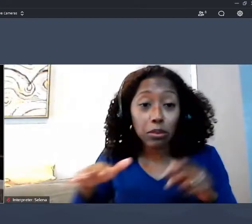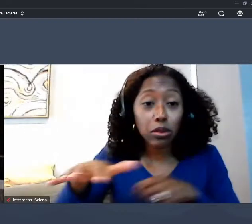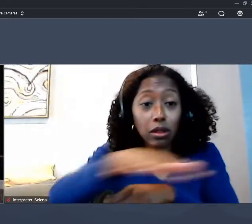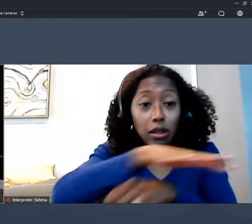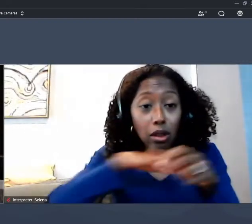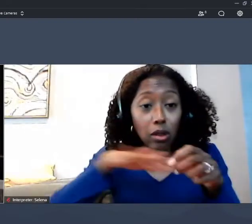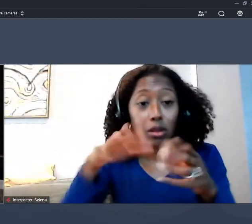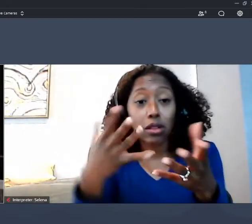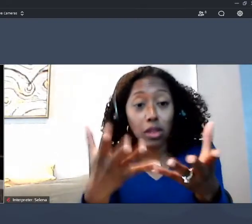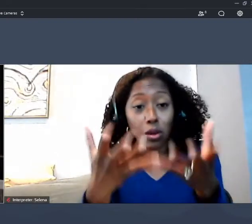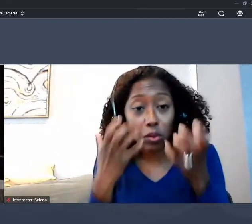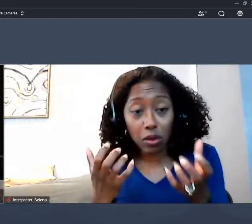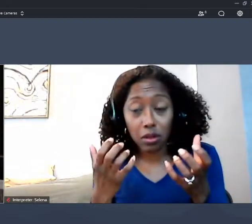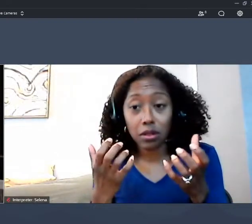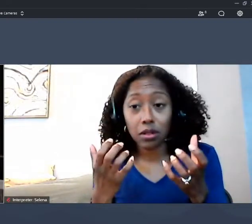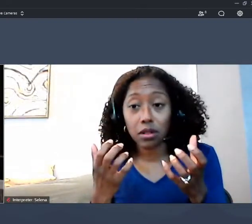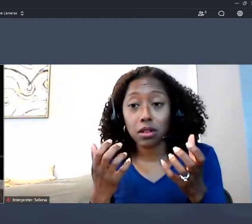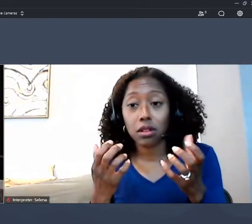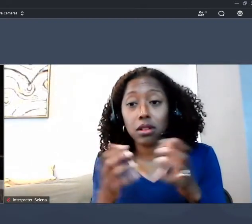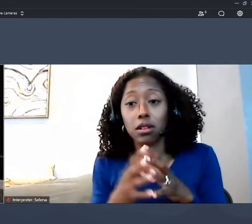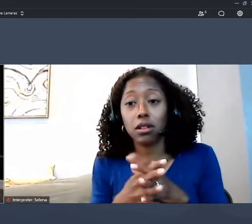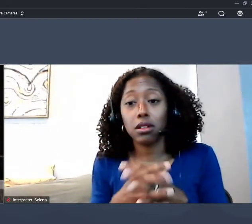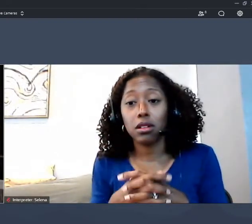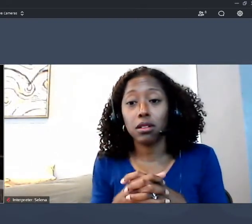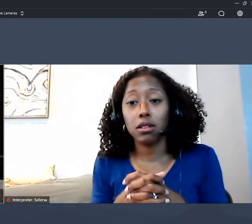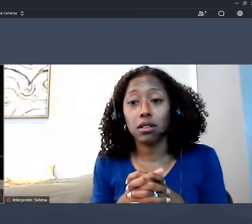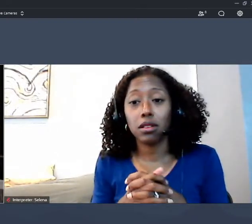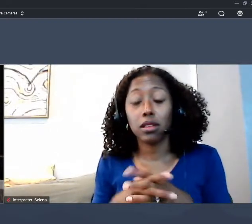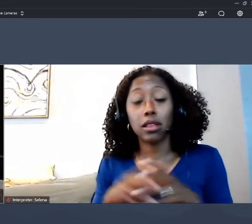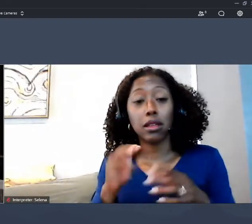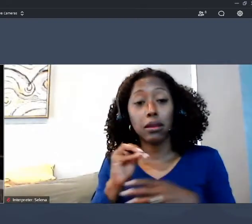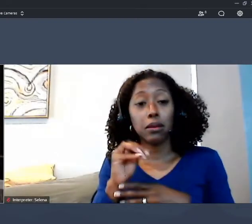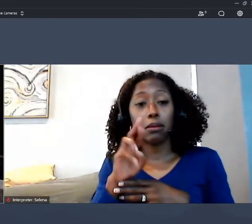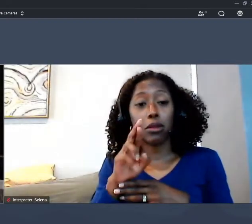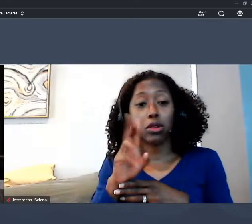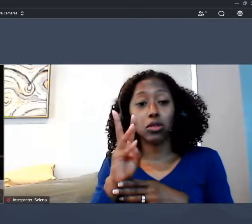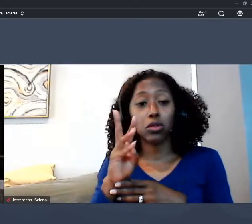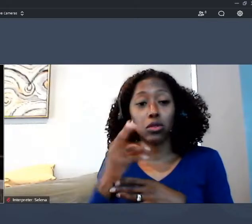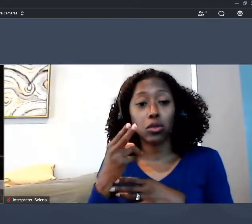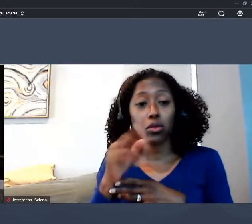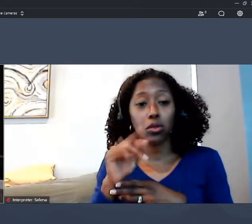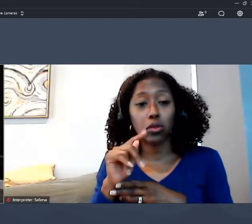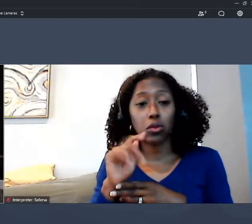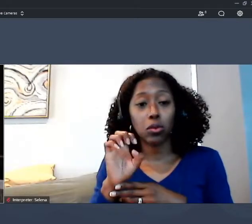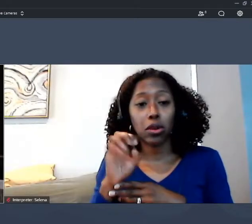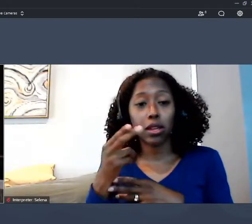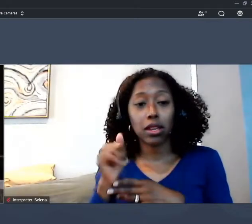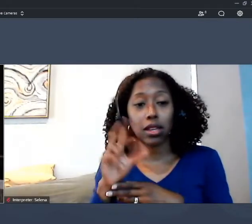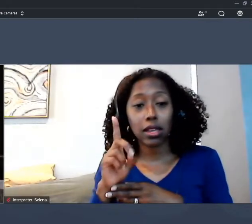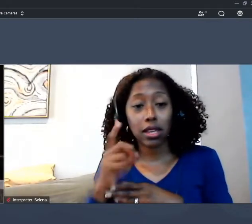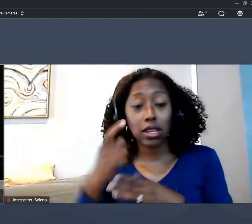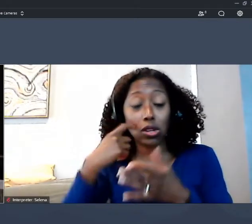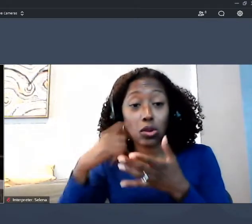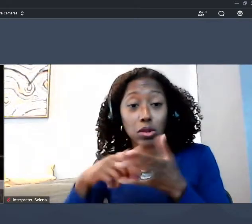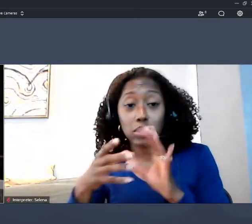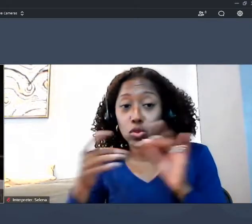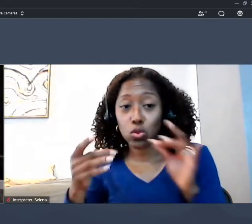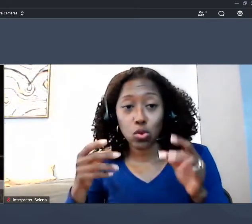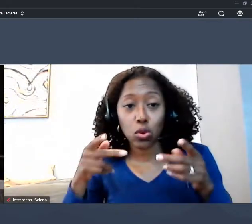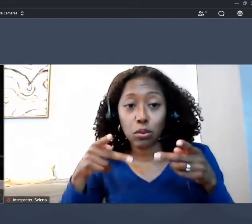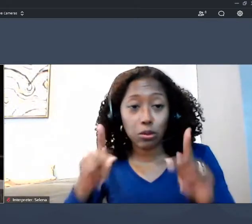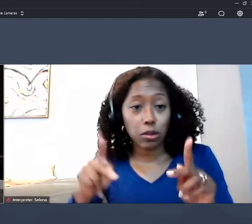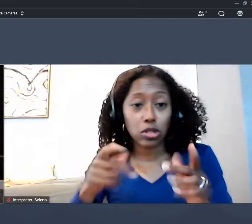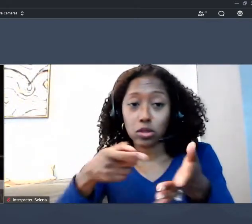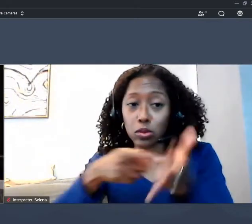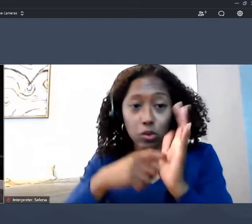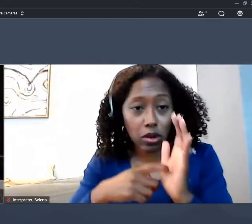I think it's worth noting that Mr. Whitehead said there is no petition required. However, remember, colleagues, within your